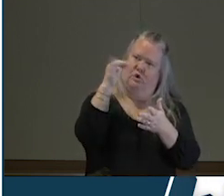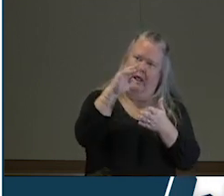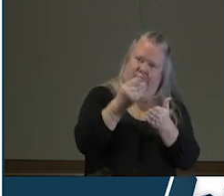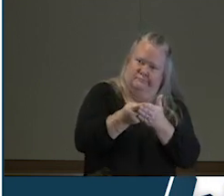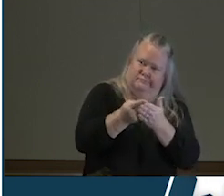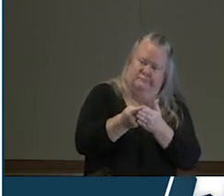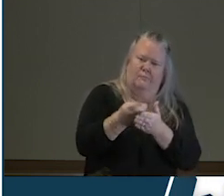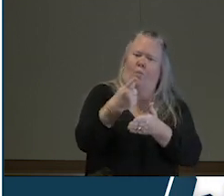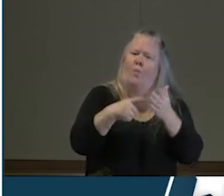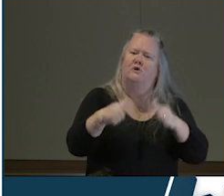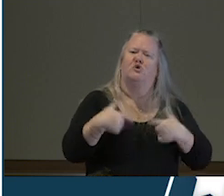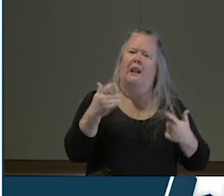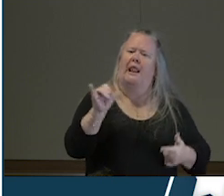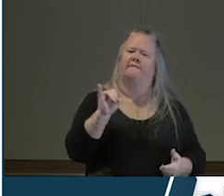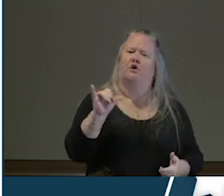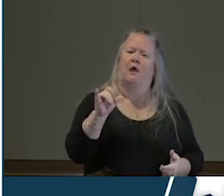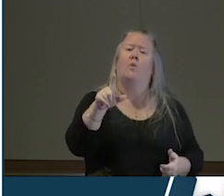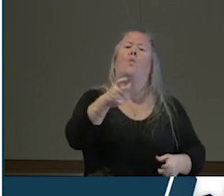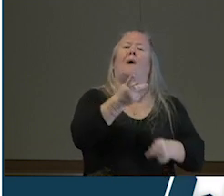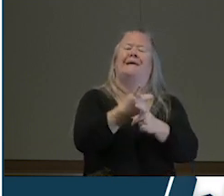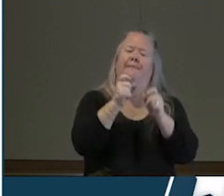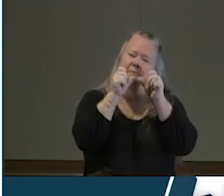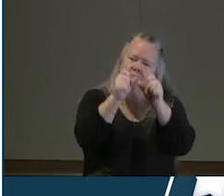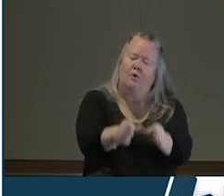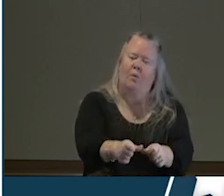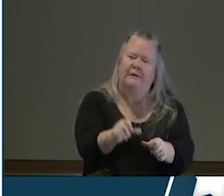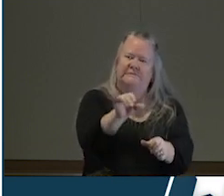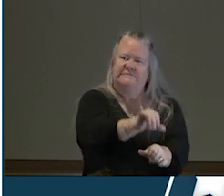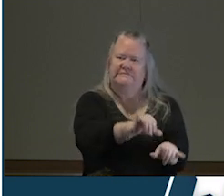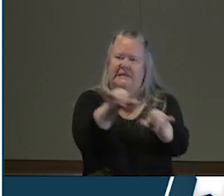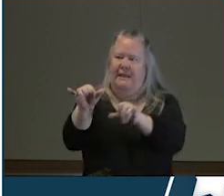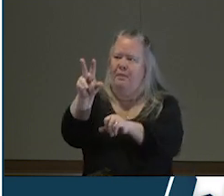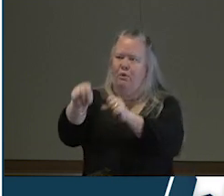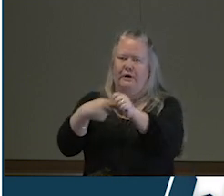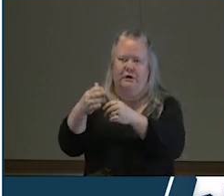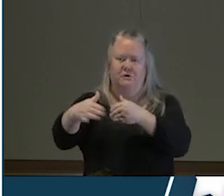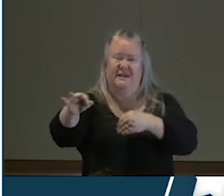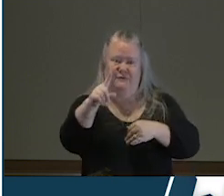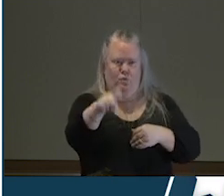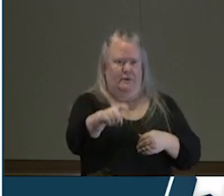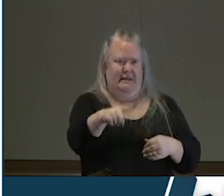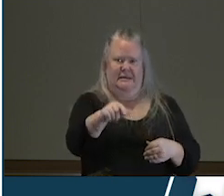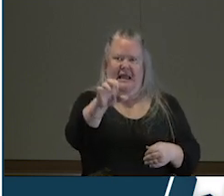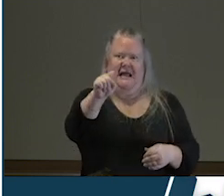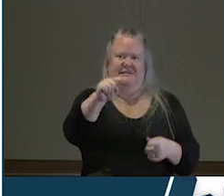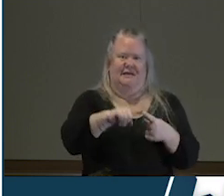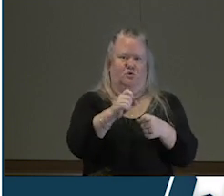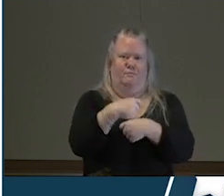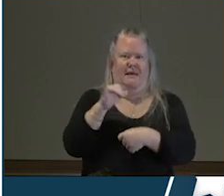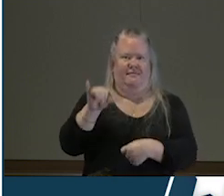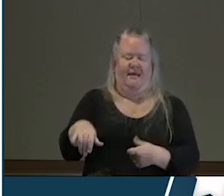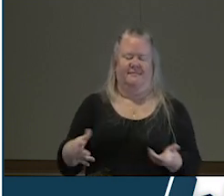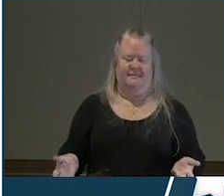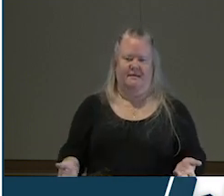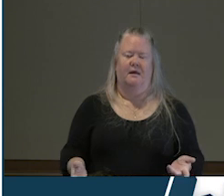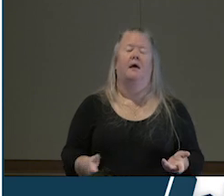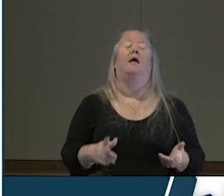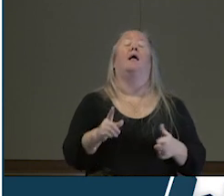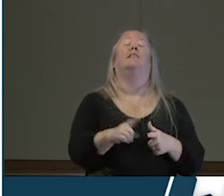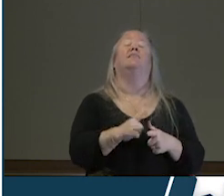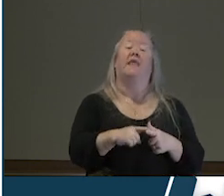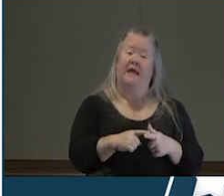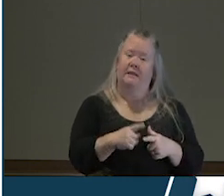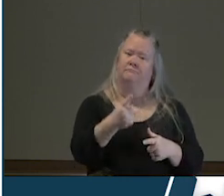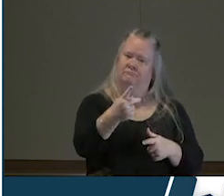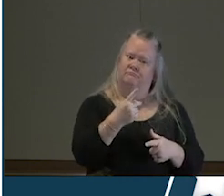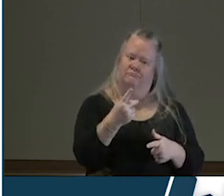know what's your lifestyle, what's going to keep it going in the next 30 years if you needed an asset to produce that, right? Then we can look